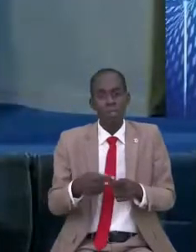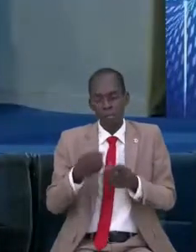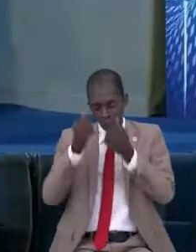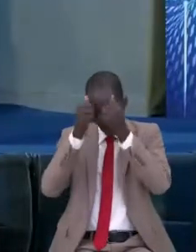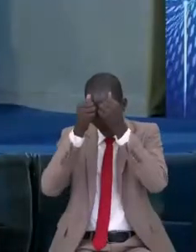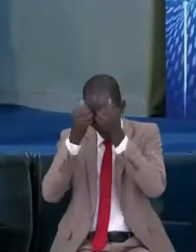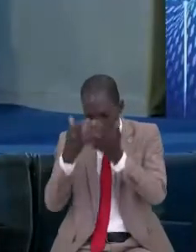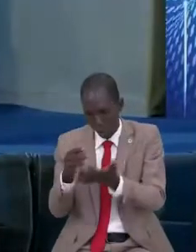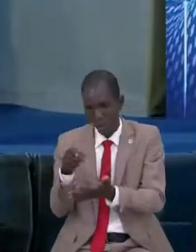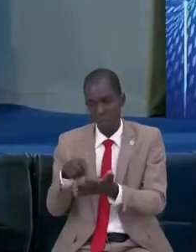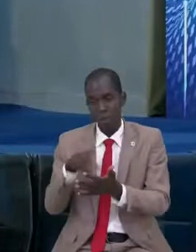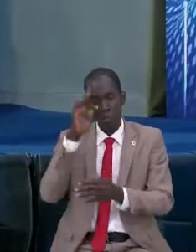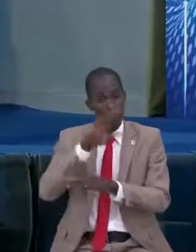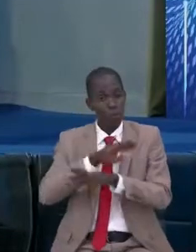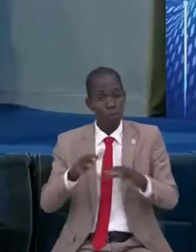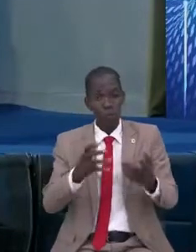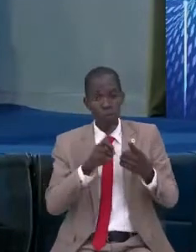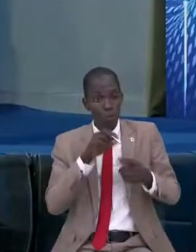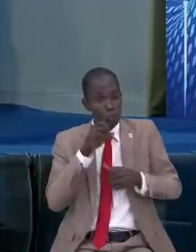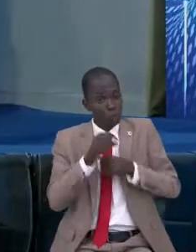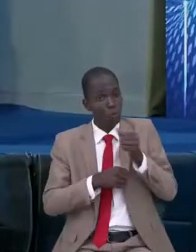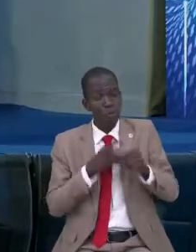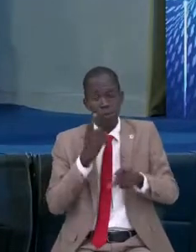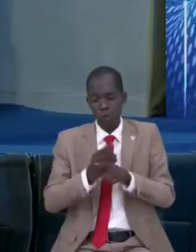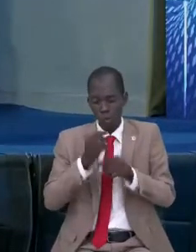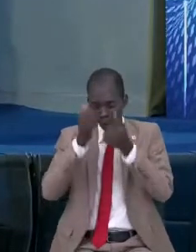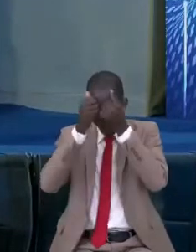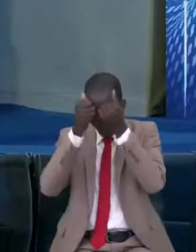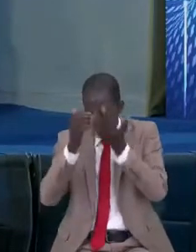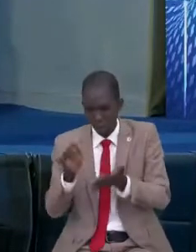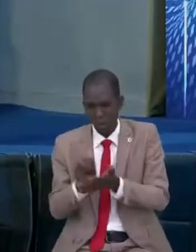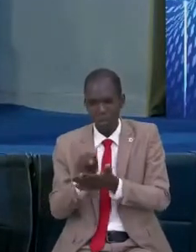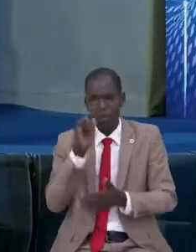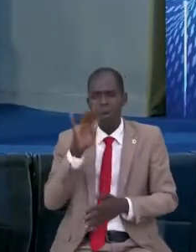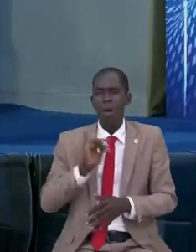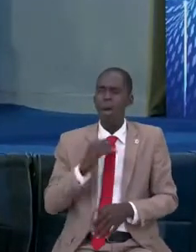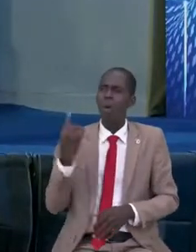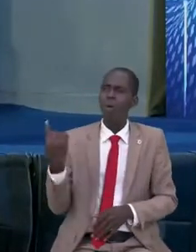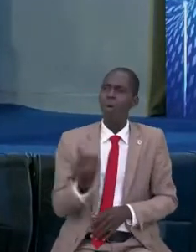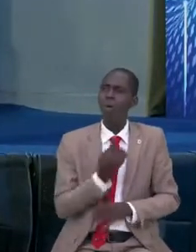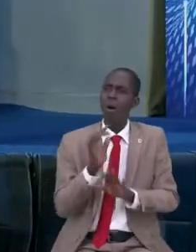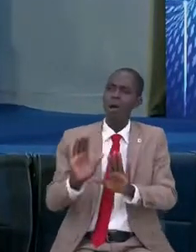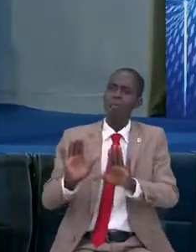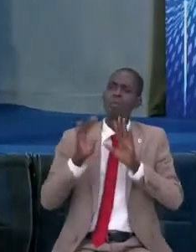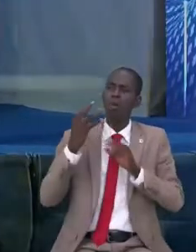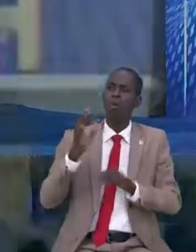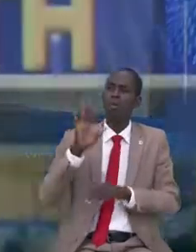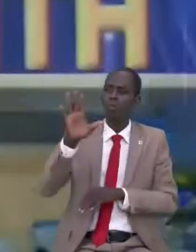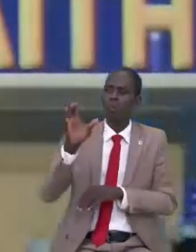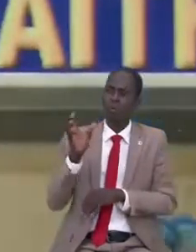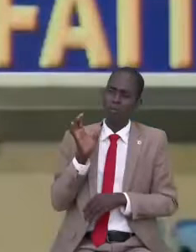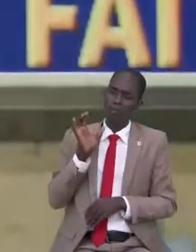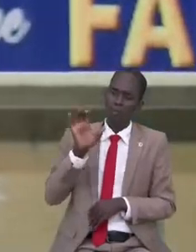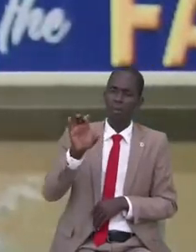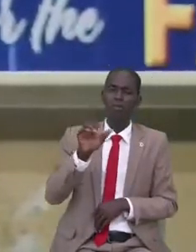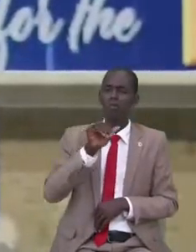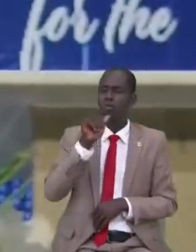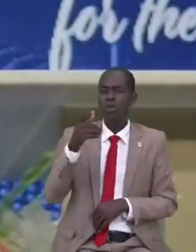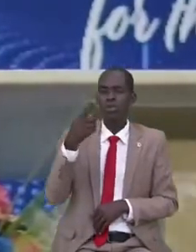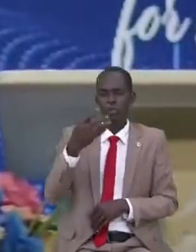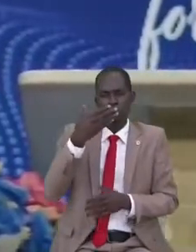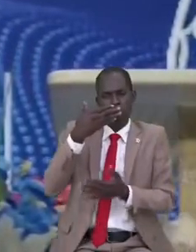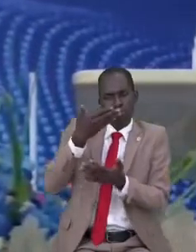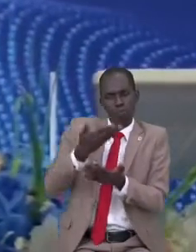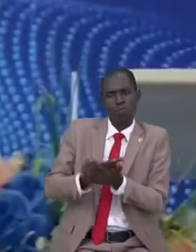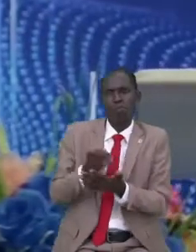to suffer, bend for that woman. I'm only thinking about your force. I'm not thinking about what good are you trying